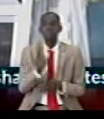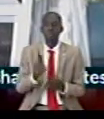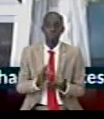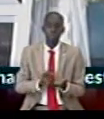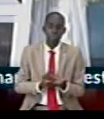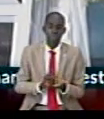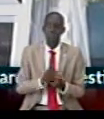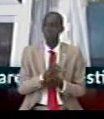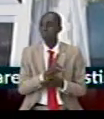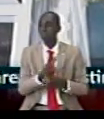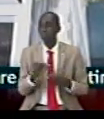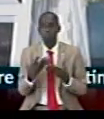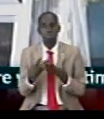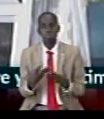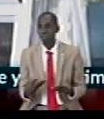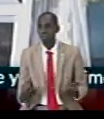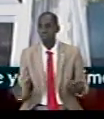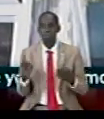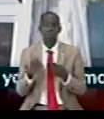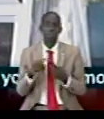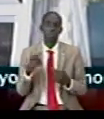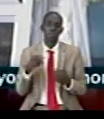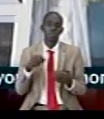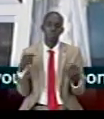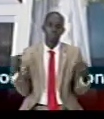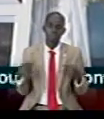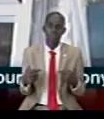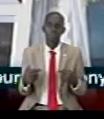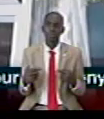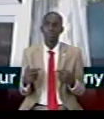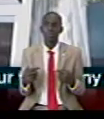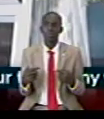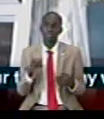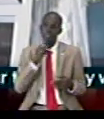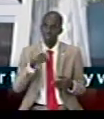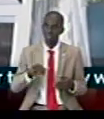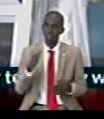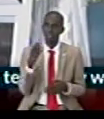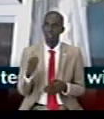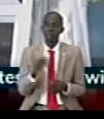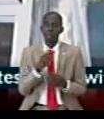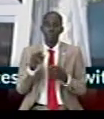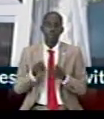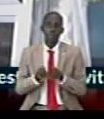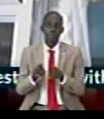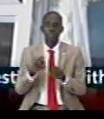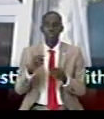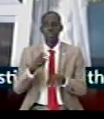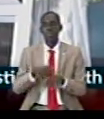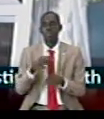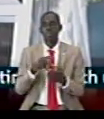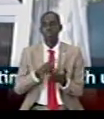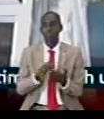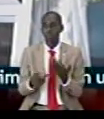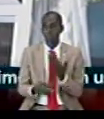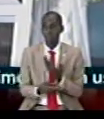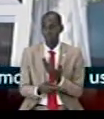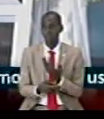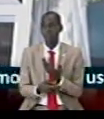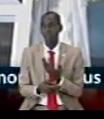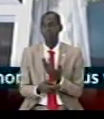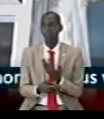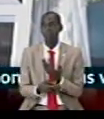event, none of that is working. I will still be feeling that pain. But when that program was going on now, small